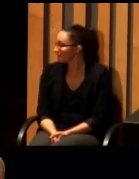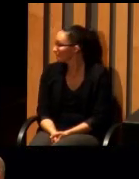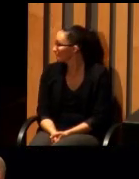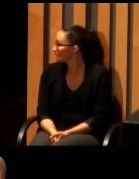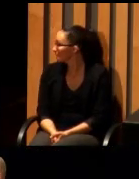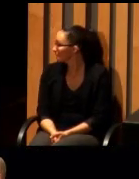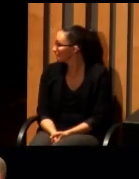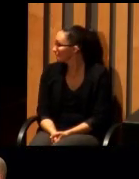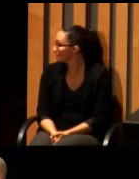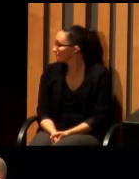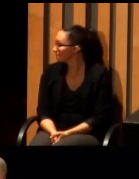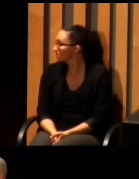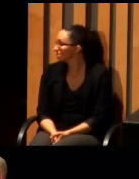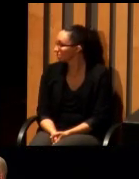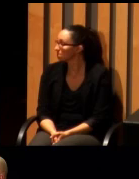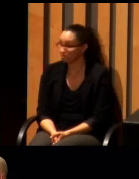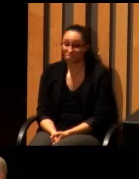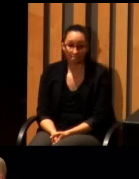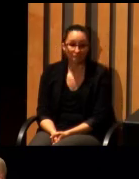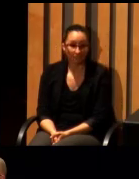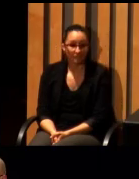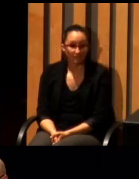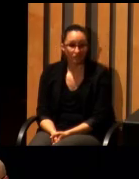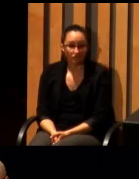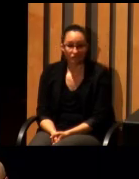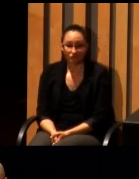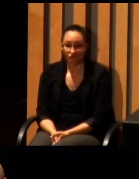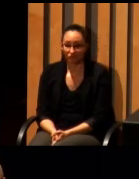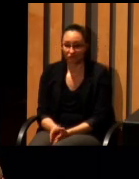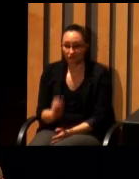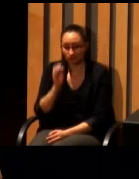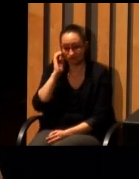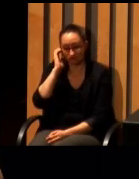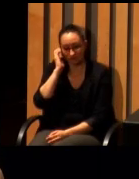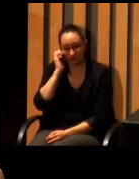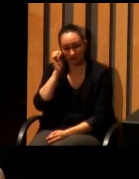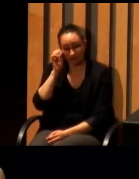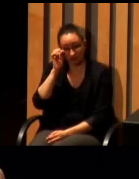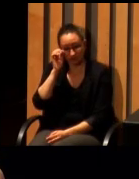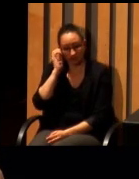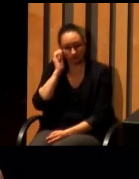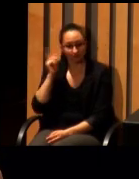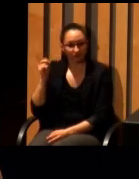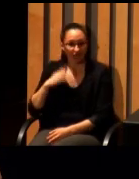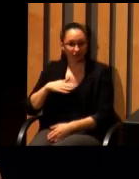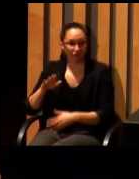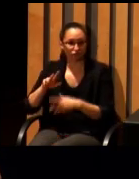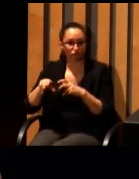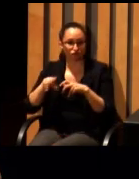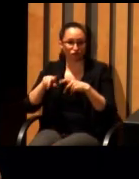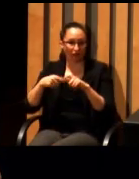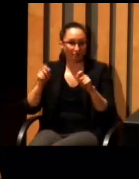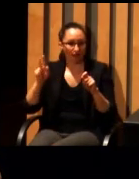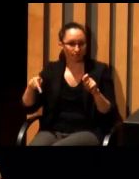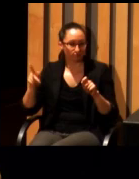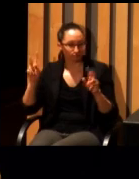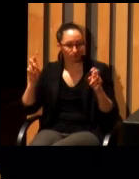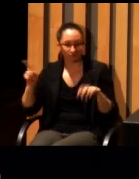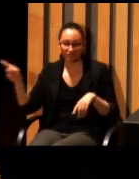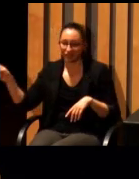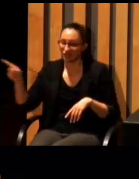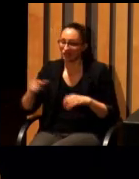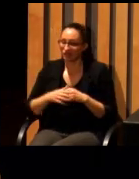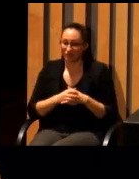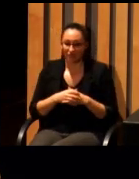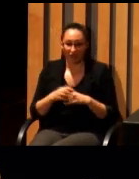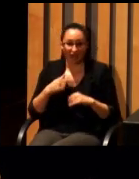I think we should absolutely explore that. So I want to say a few quick words here to wrap up the day and wrap up the panel.